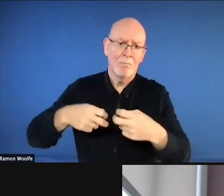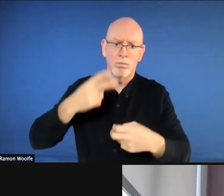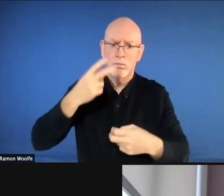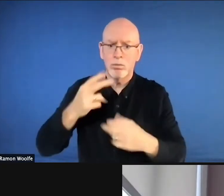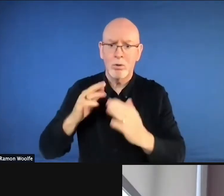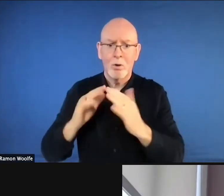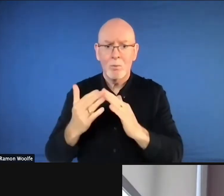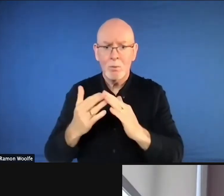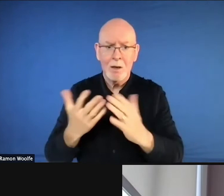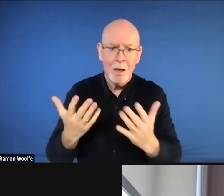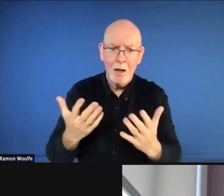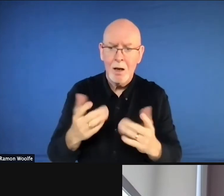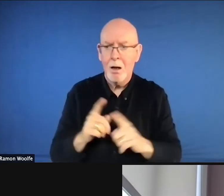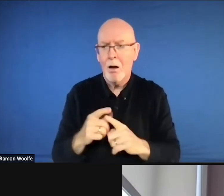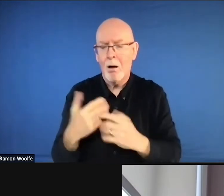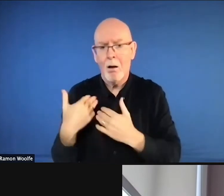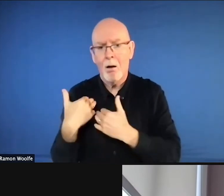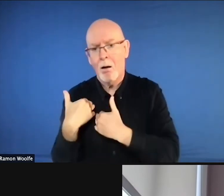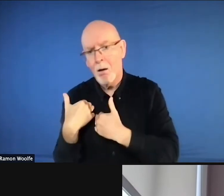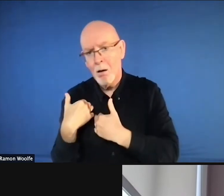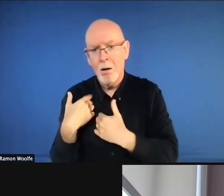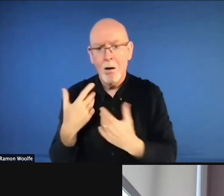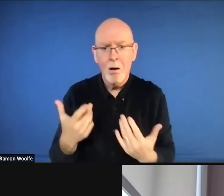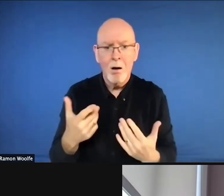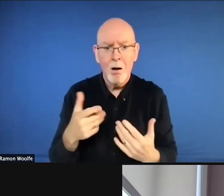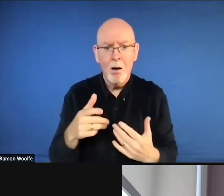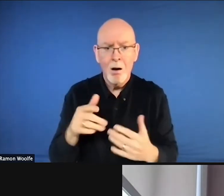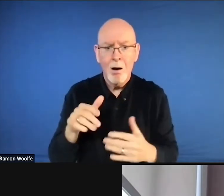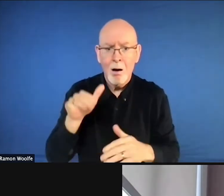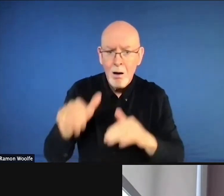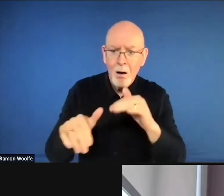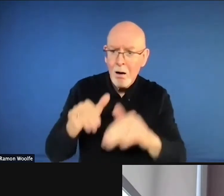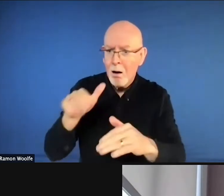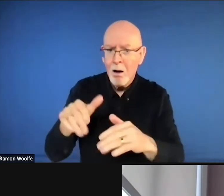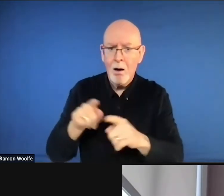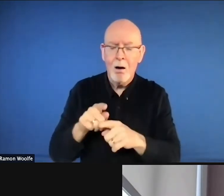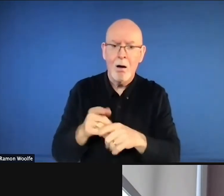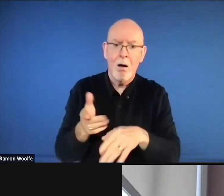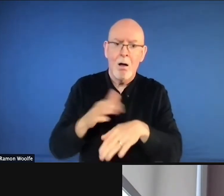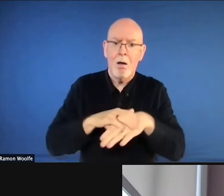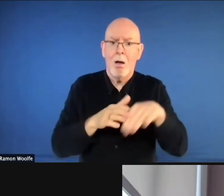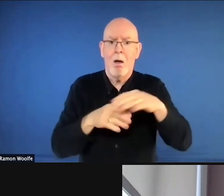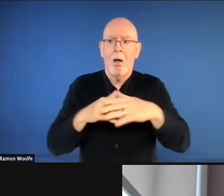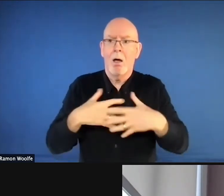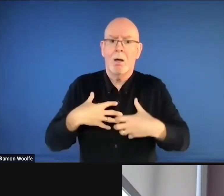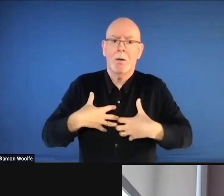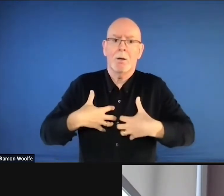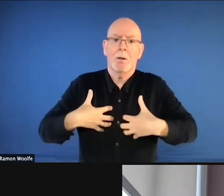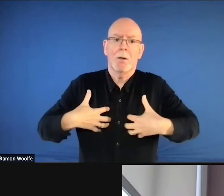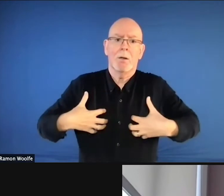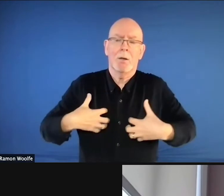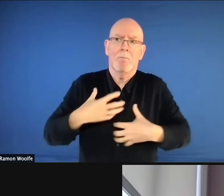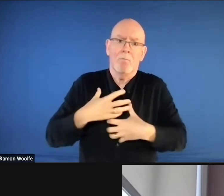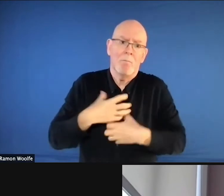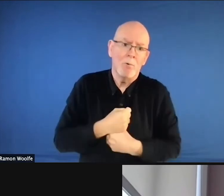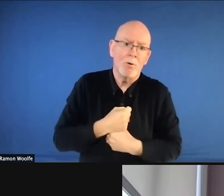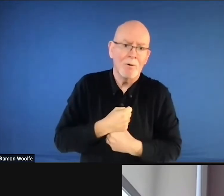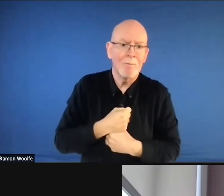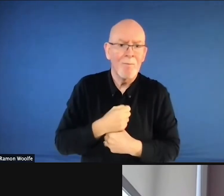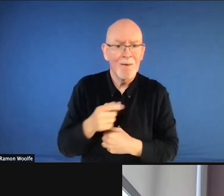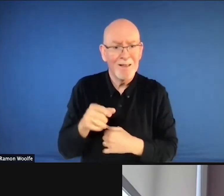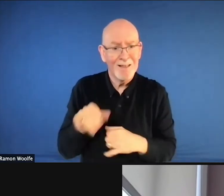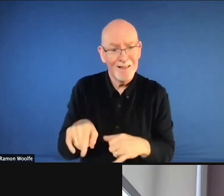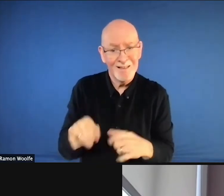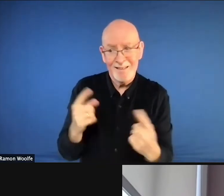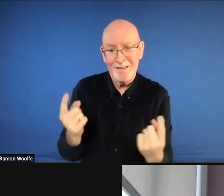assessment, how much do you consider the need for returning to the affected community, and how would you measure it,